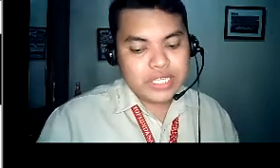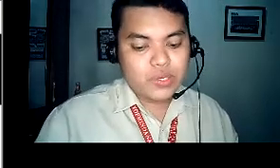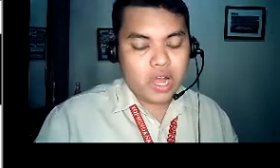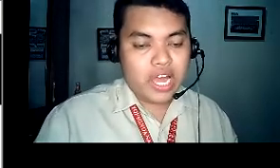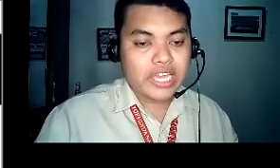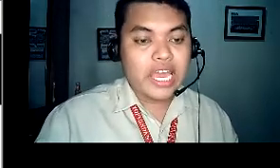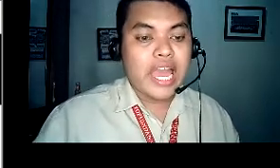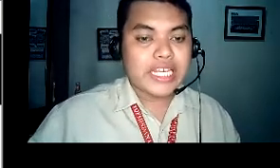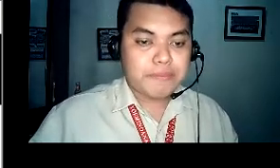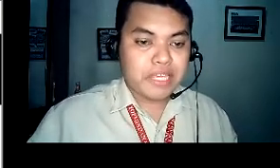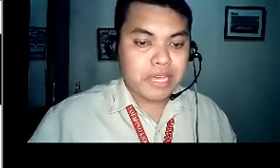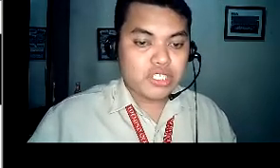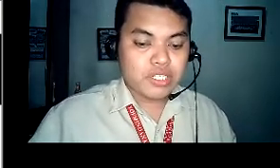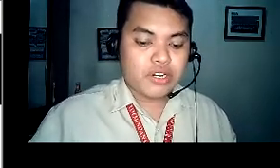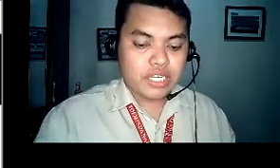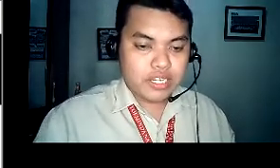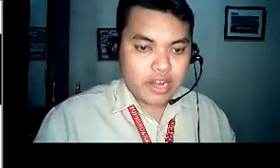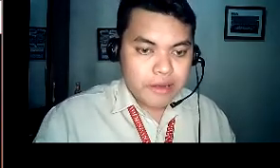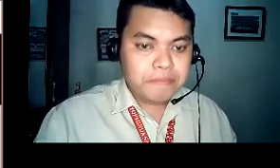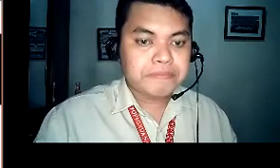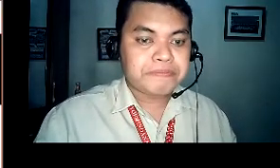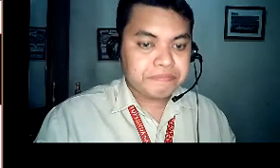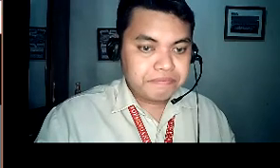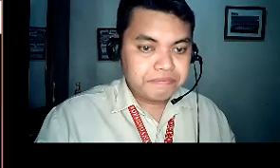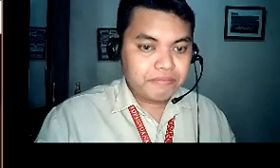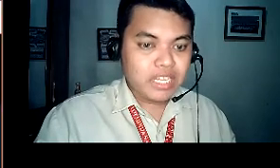that's the reason why, as being mentioned earlier,